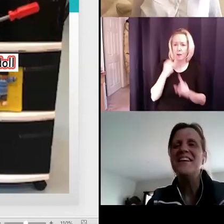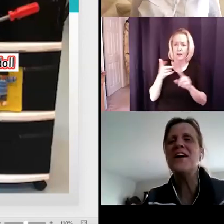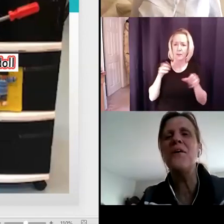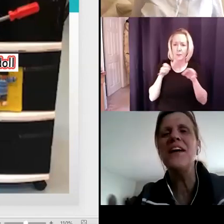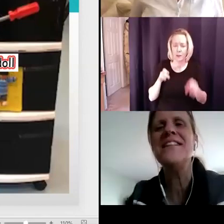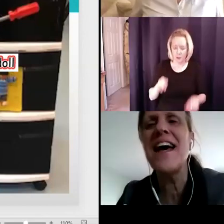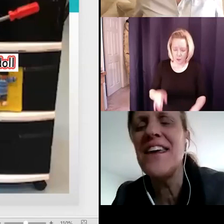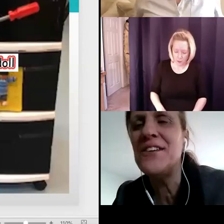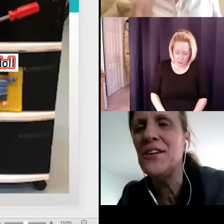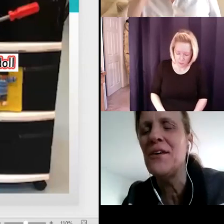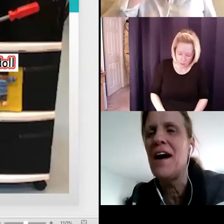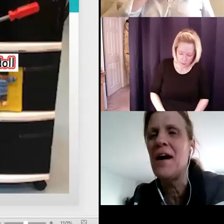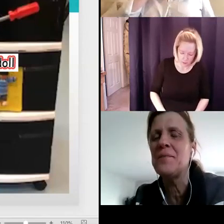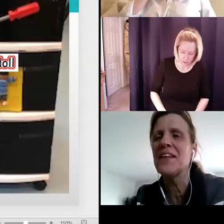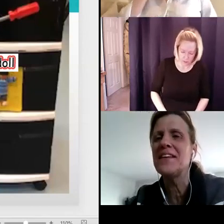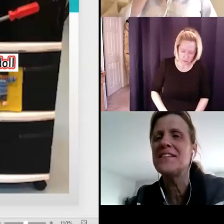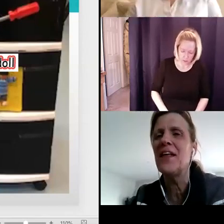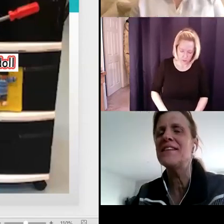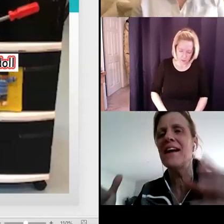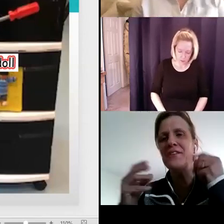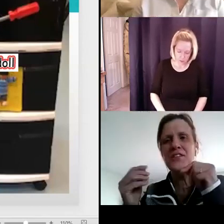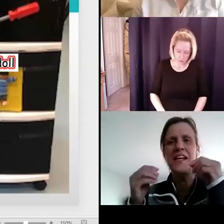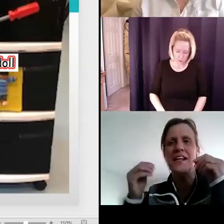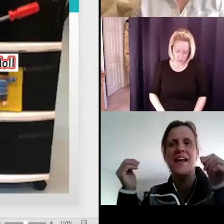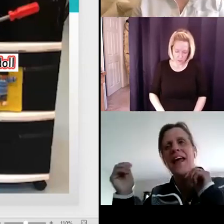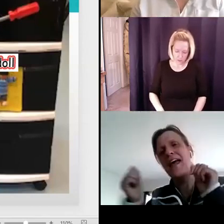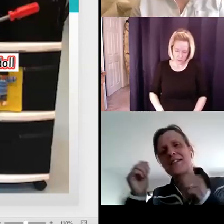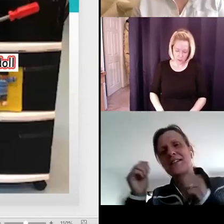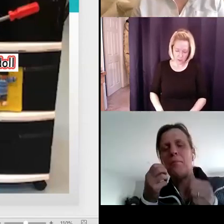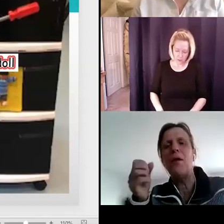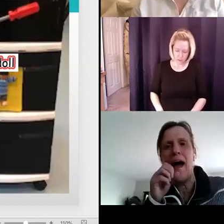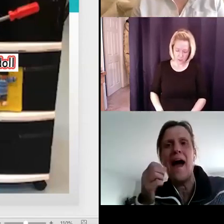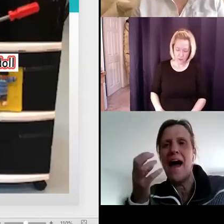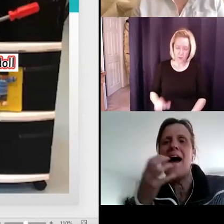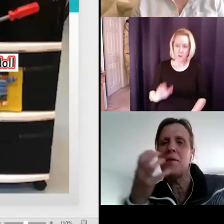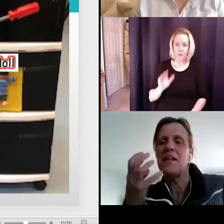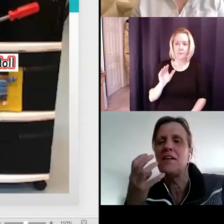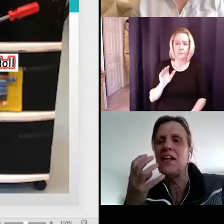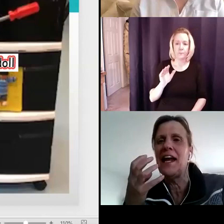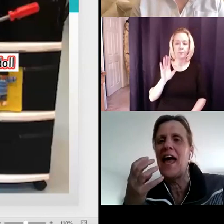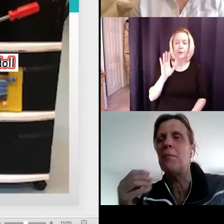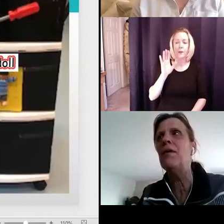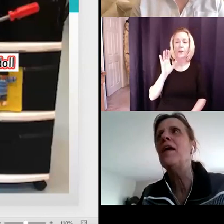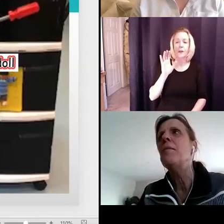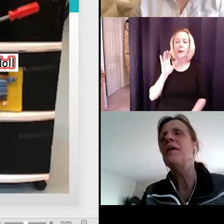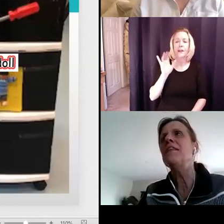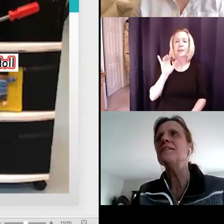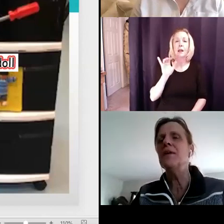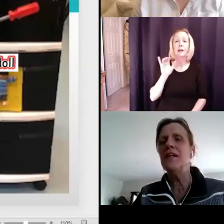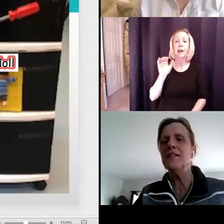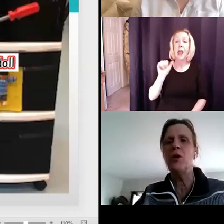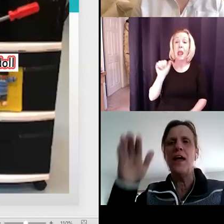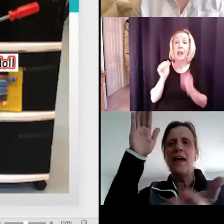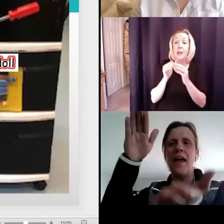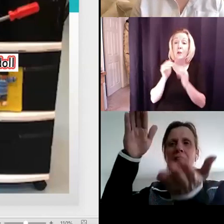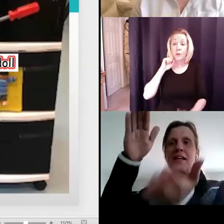And like so it's like you do. So like Dr. Jean has that A is for apple, and they pretend they're eating an apple. But this one